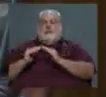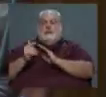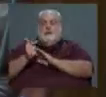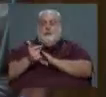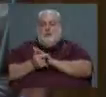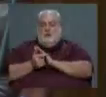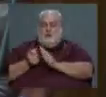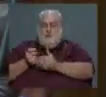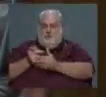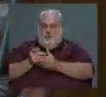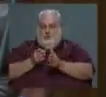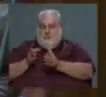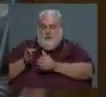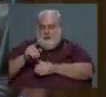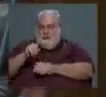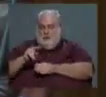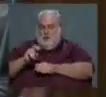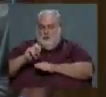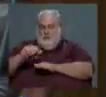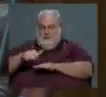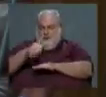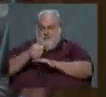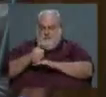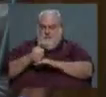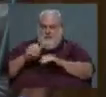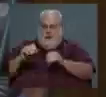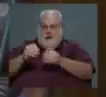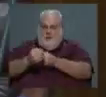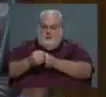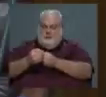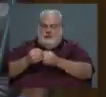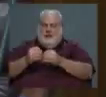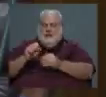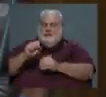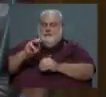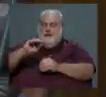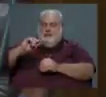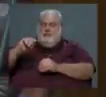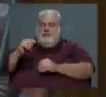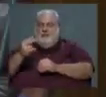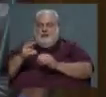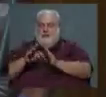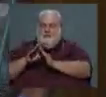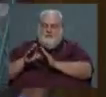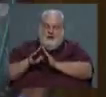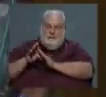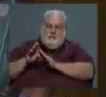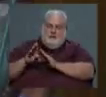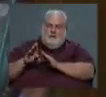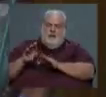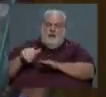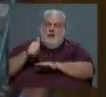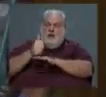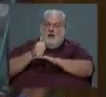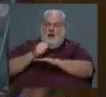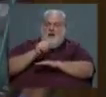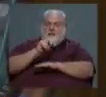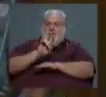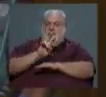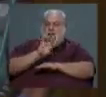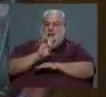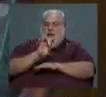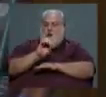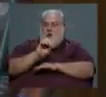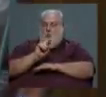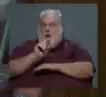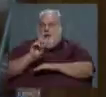An ordinance to approve a plan zoning development established a plan office district titled Smith Development Revised Short Form POD located at 7801